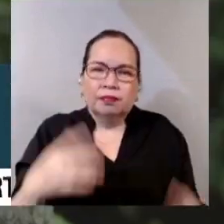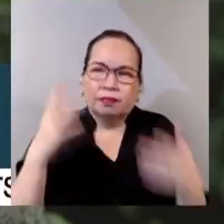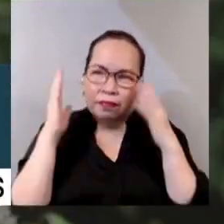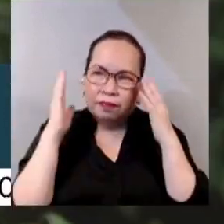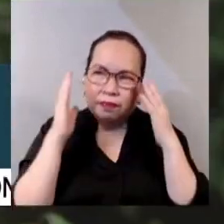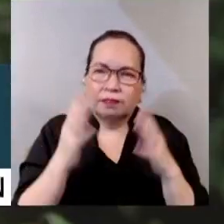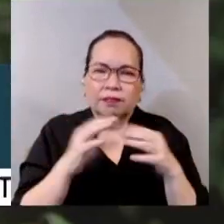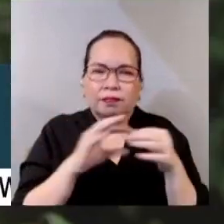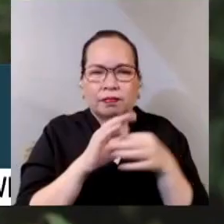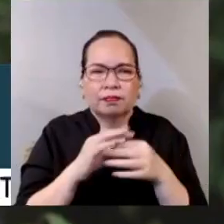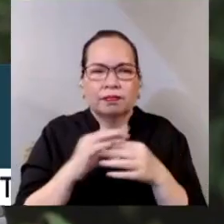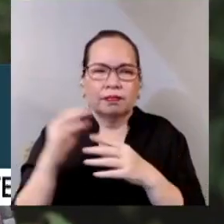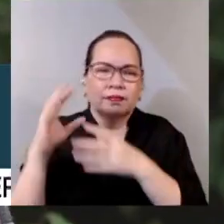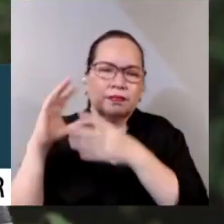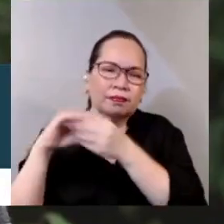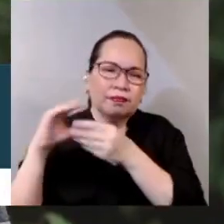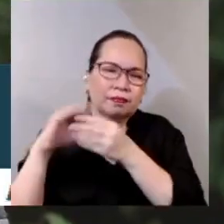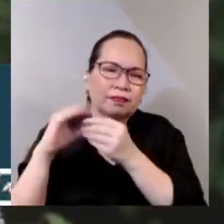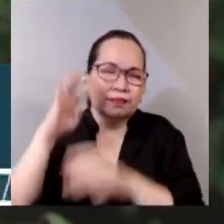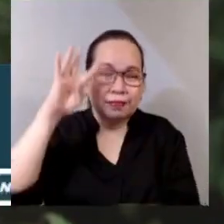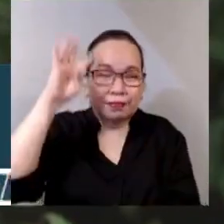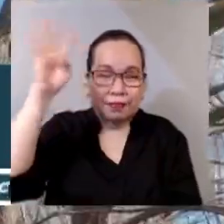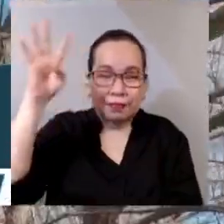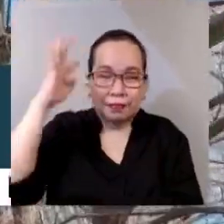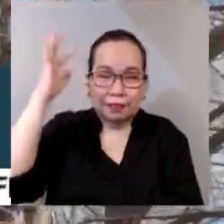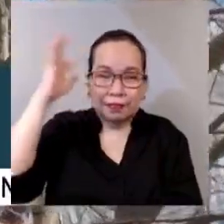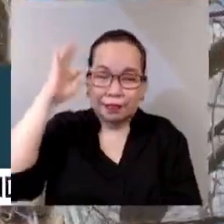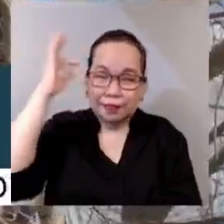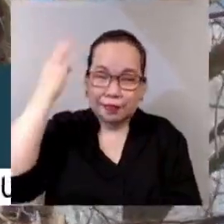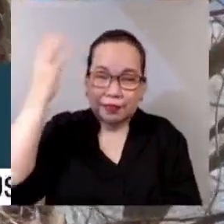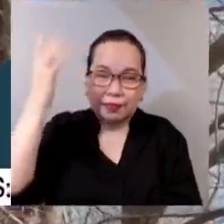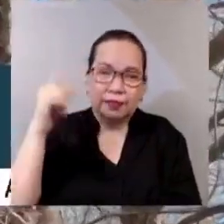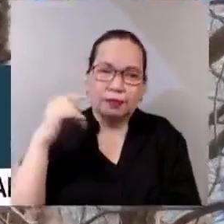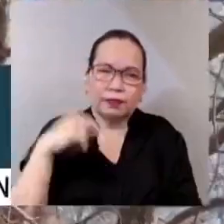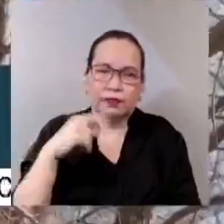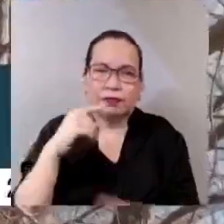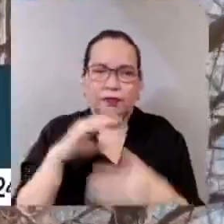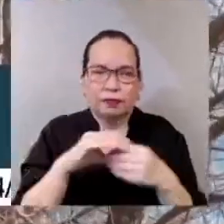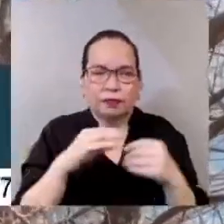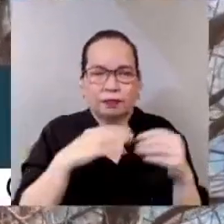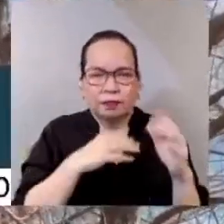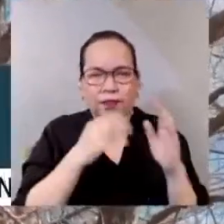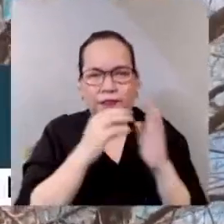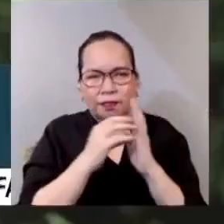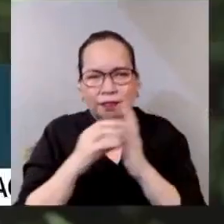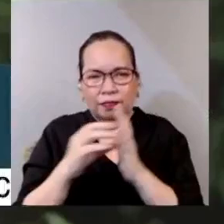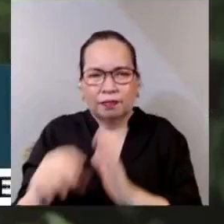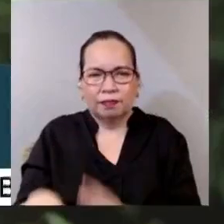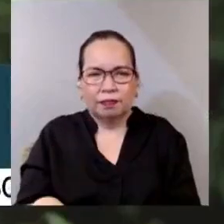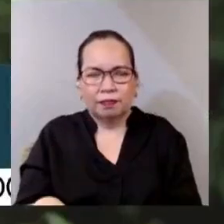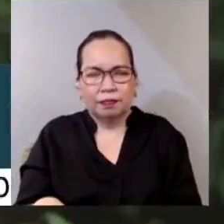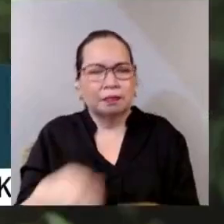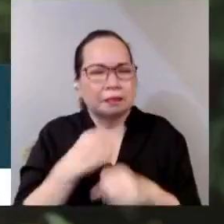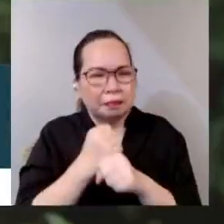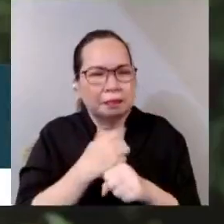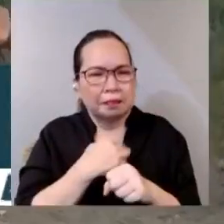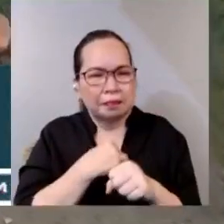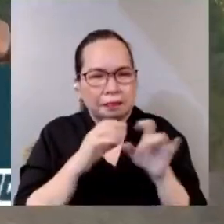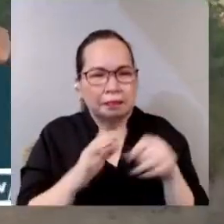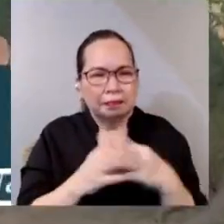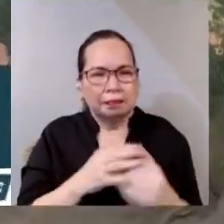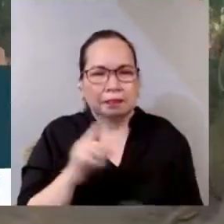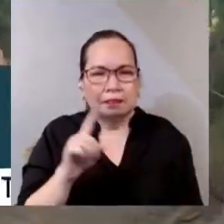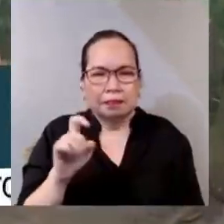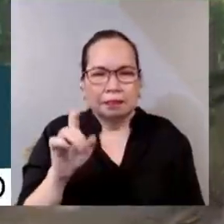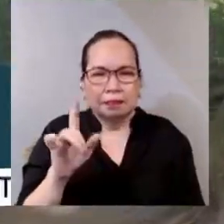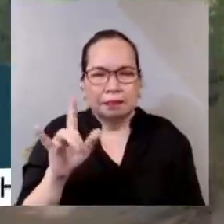That's a chapter in my story that I'm building one sculpture at a time all around the world. And so far, I built 125.